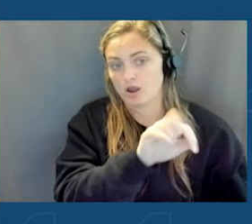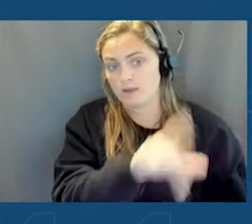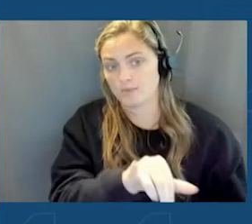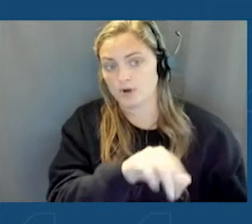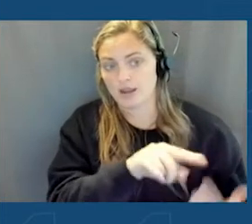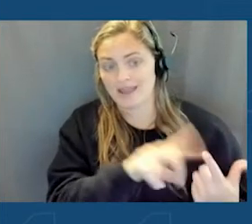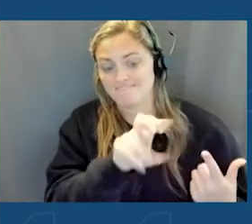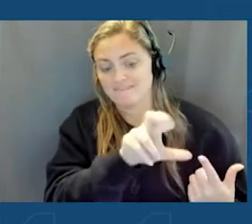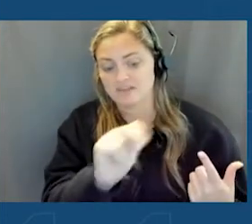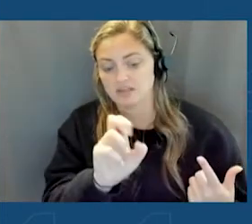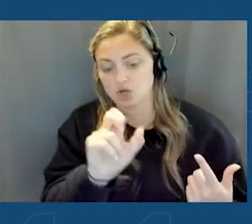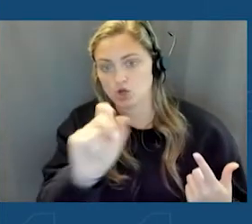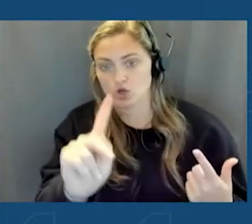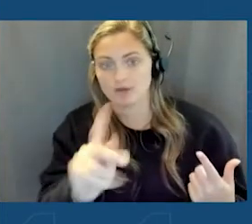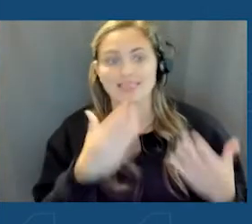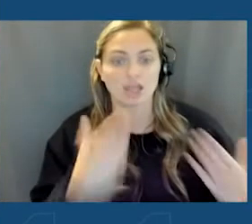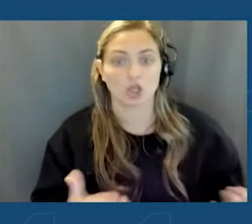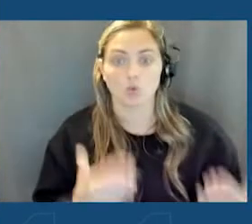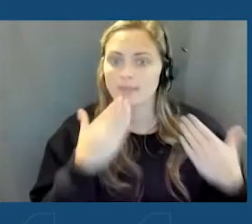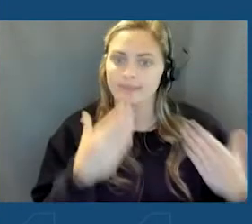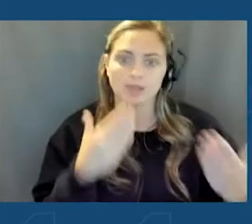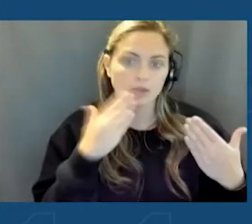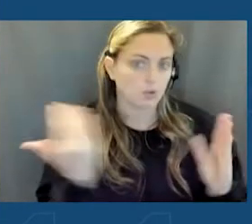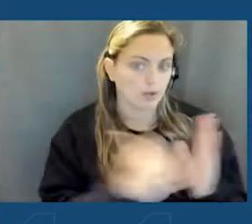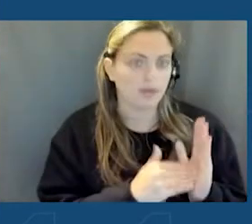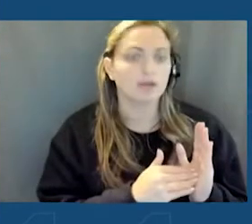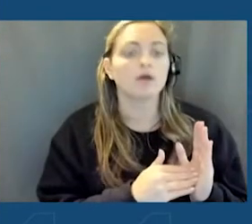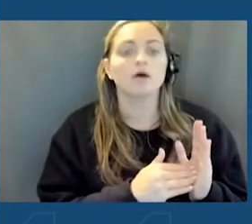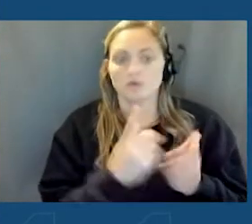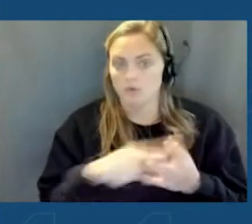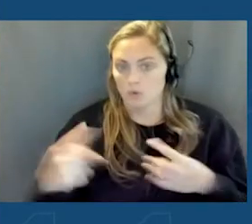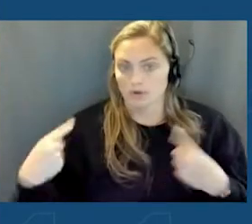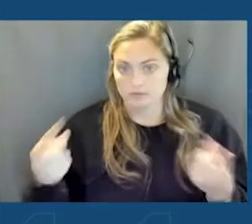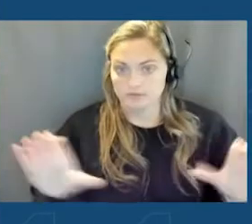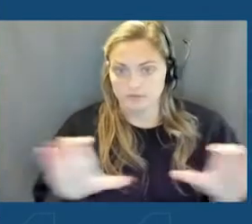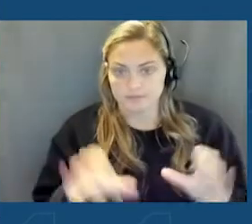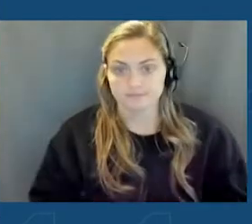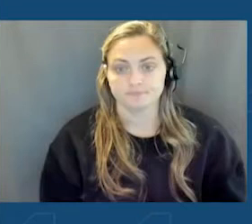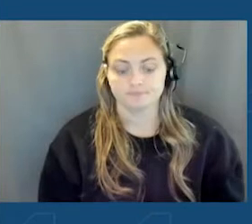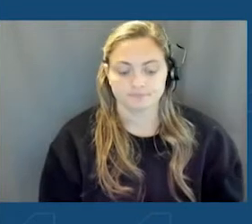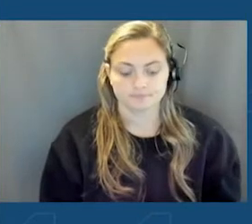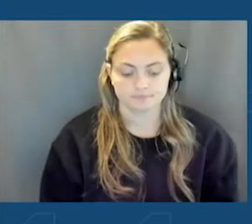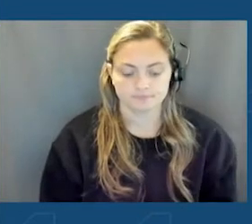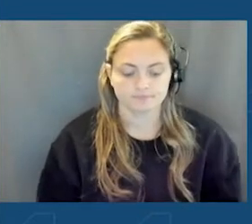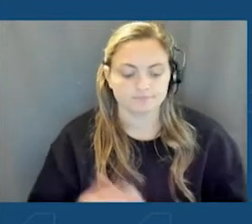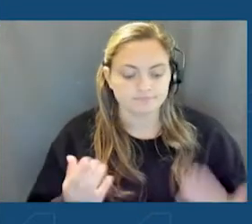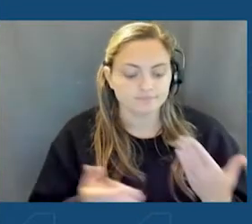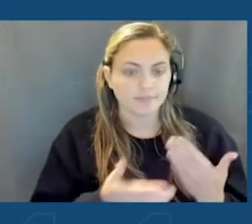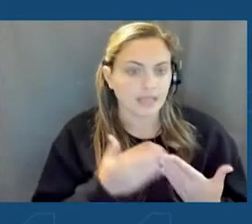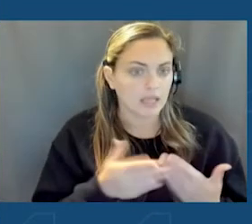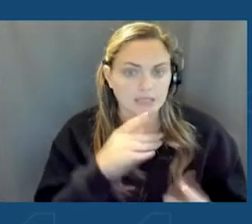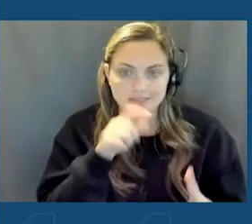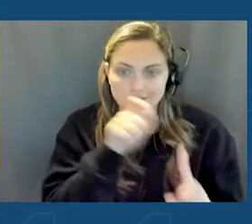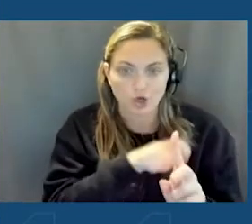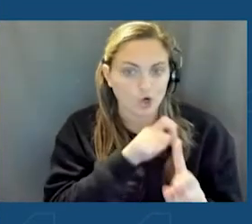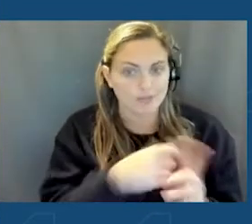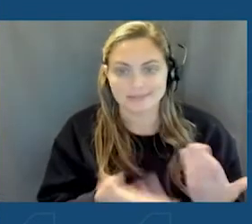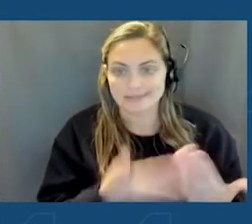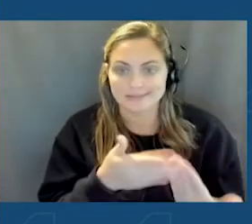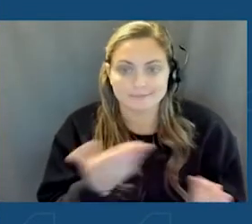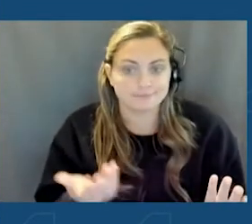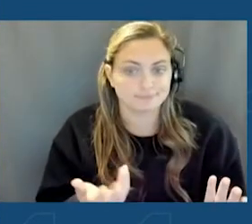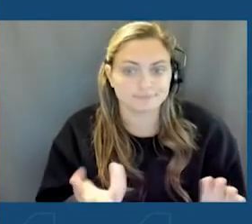Cook. Thank you. Thank you once again for what you've done. Because they're easy targets. They're easy targets. That